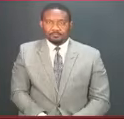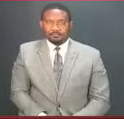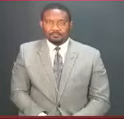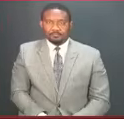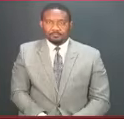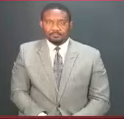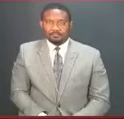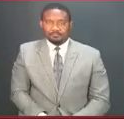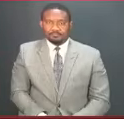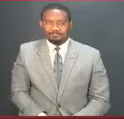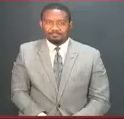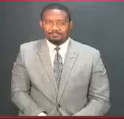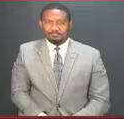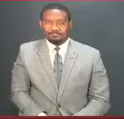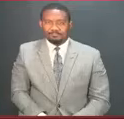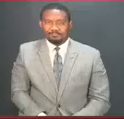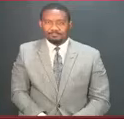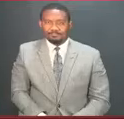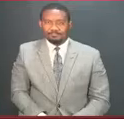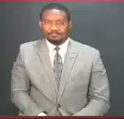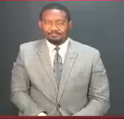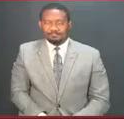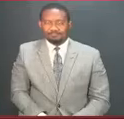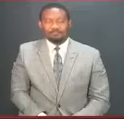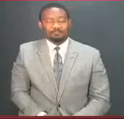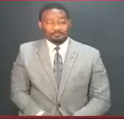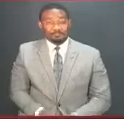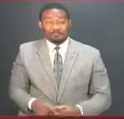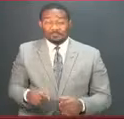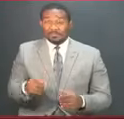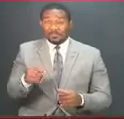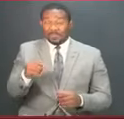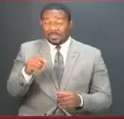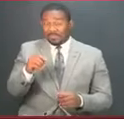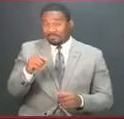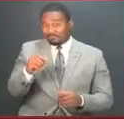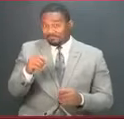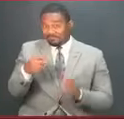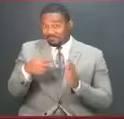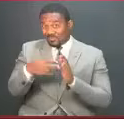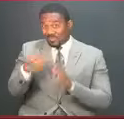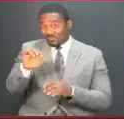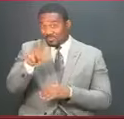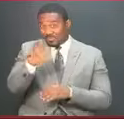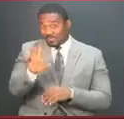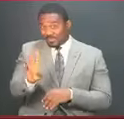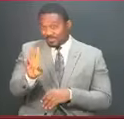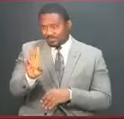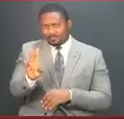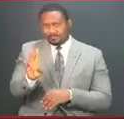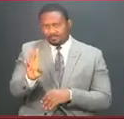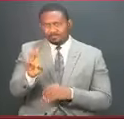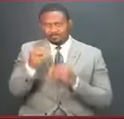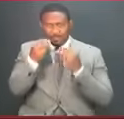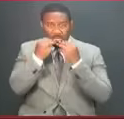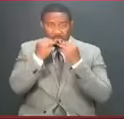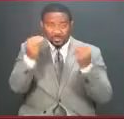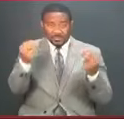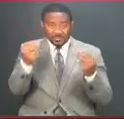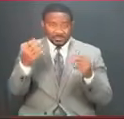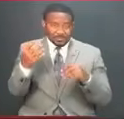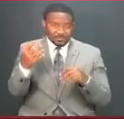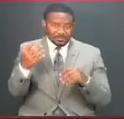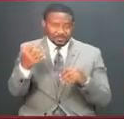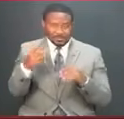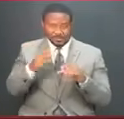Honorable members, item 27 on the order paper. Motion. Chairman of